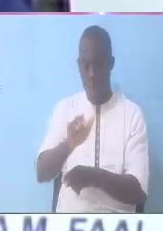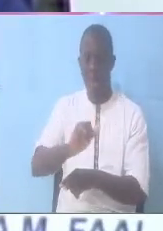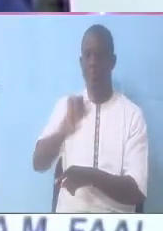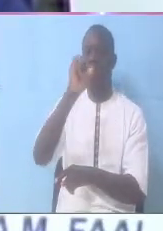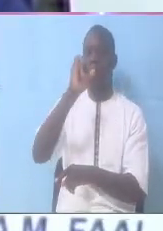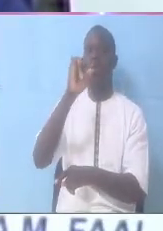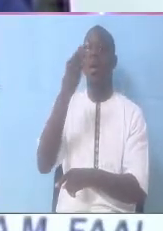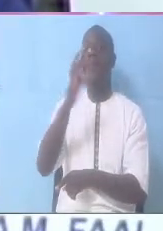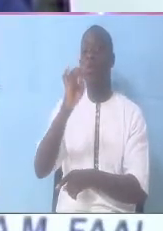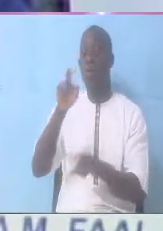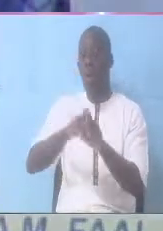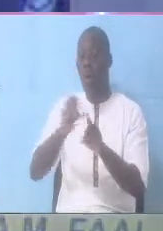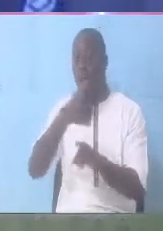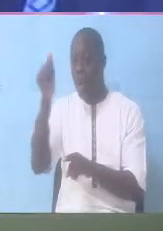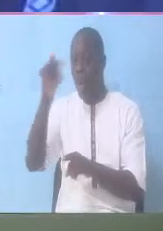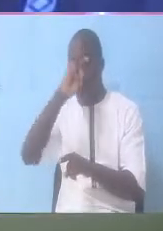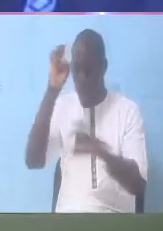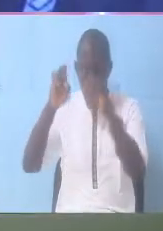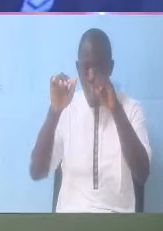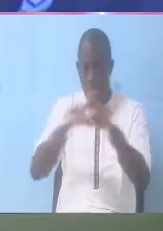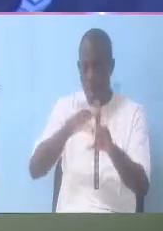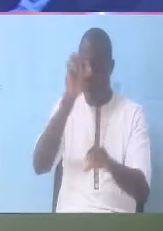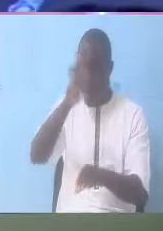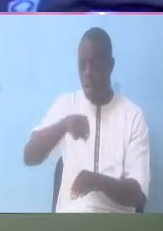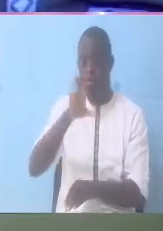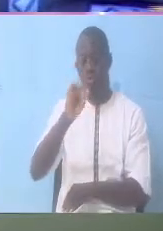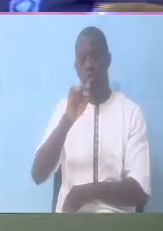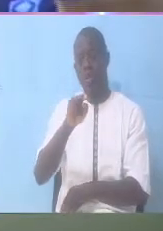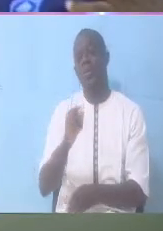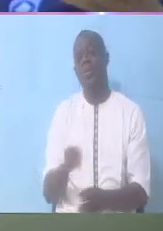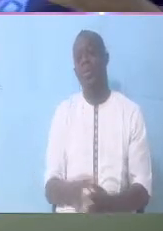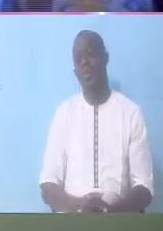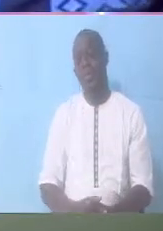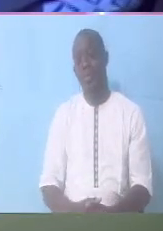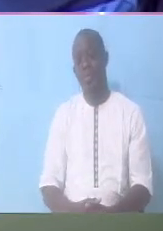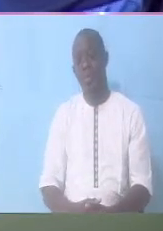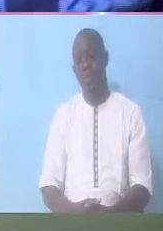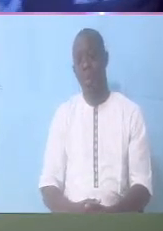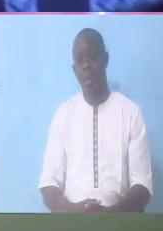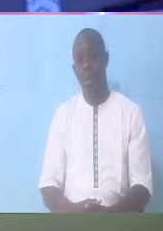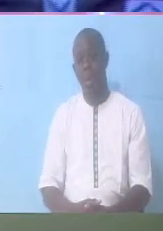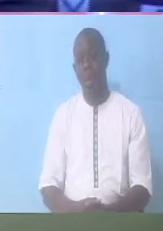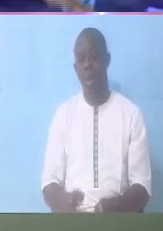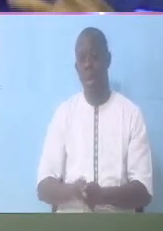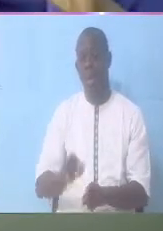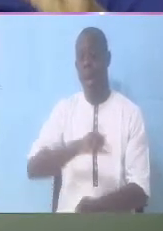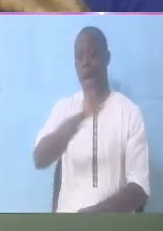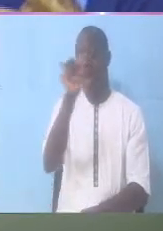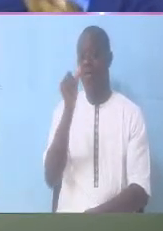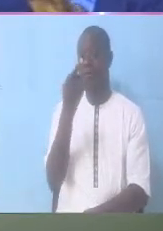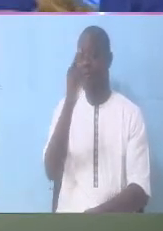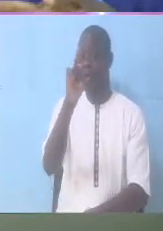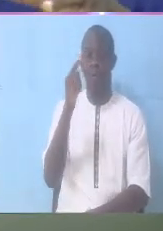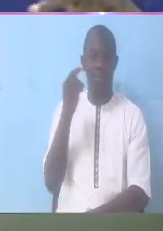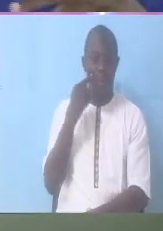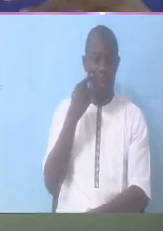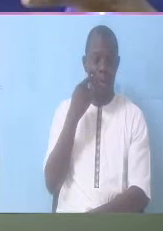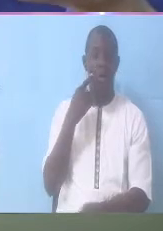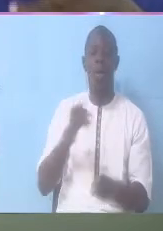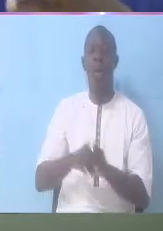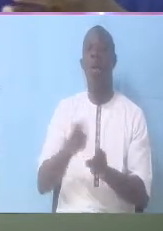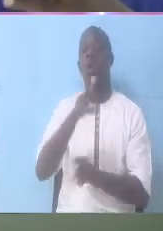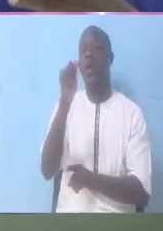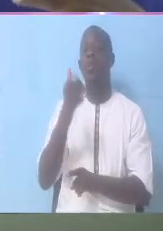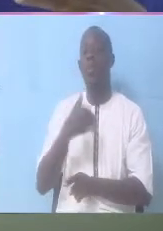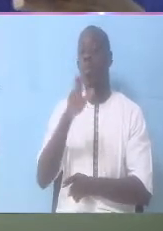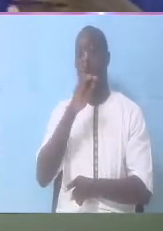beje Jammeh ye commande le pour dolu fon le na ye ni mboro min. And for the first day those who were taken